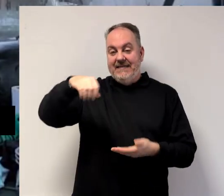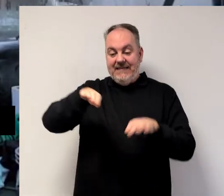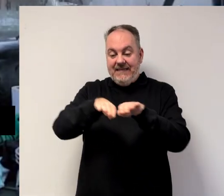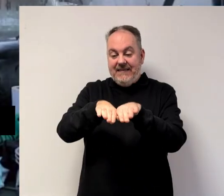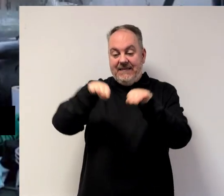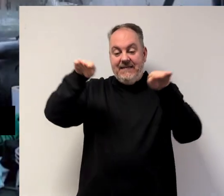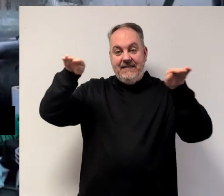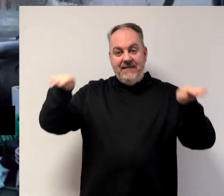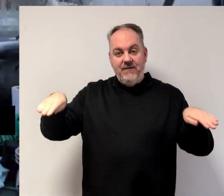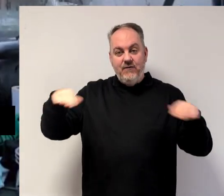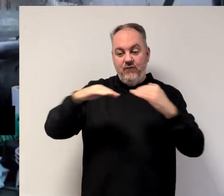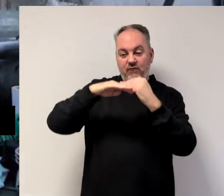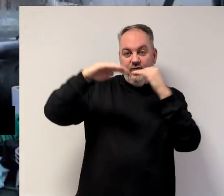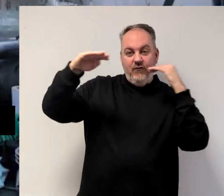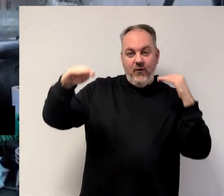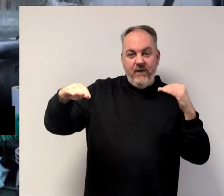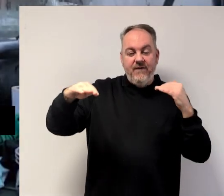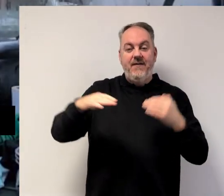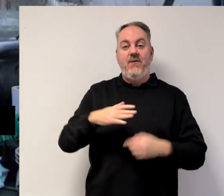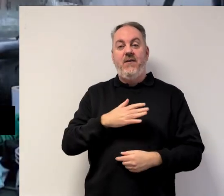pond.